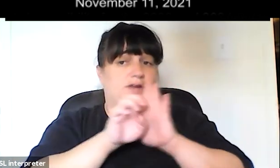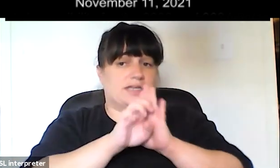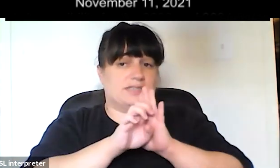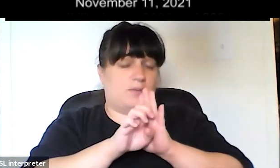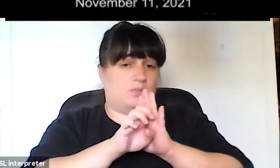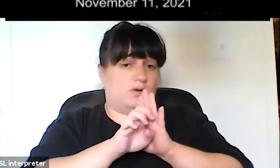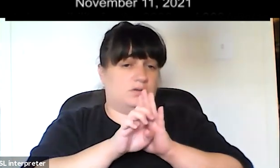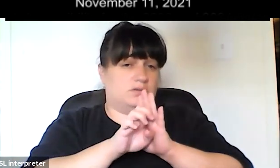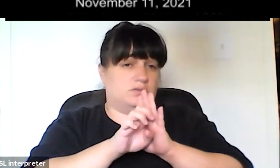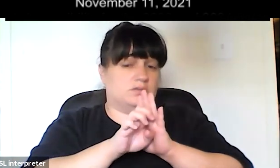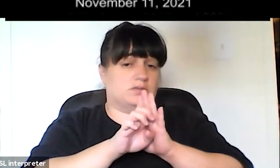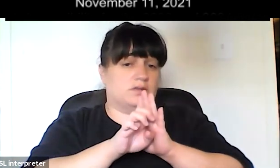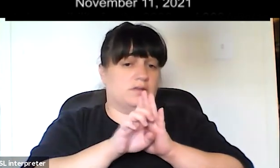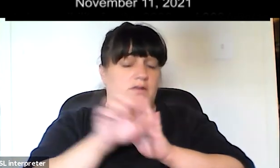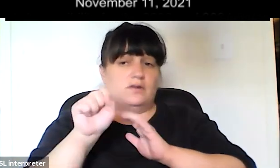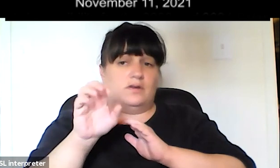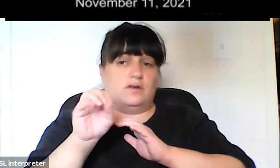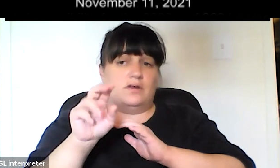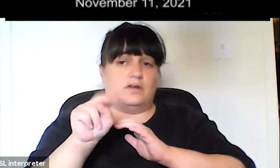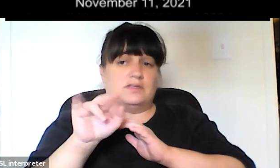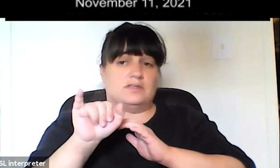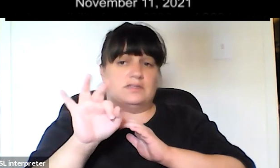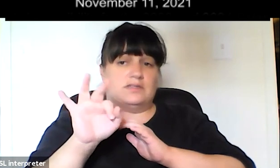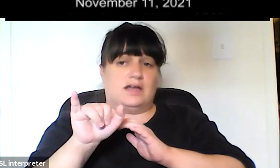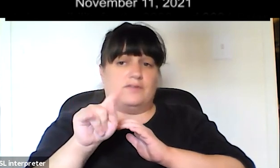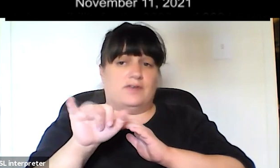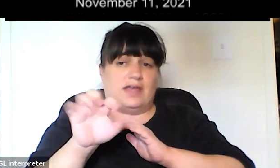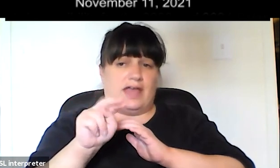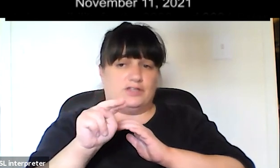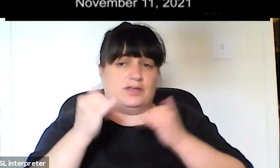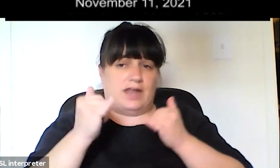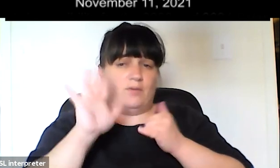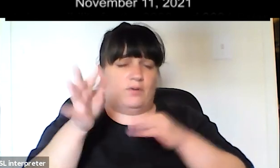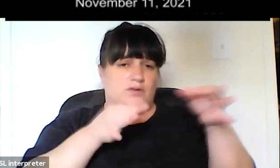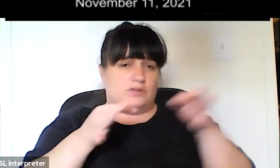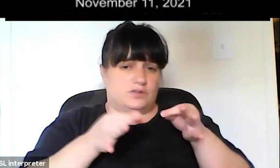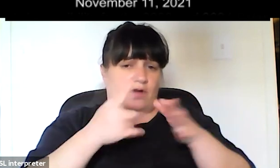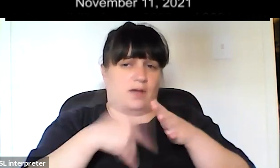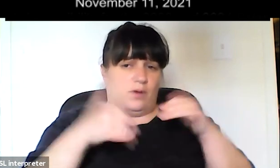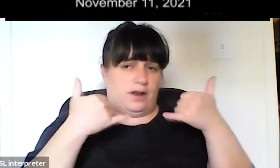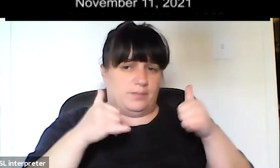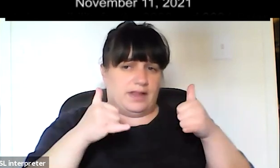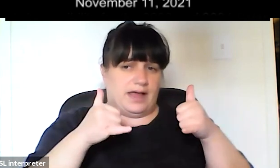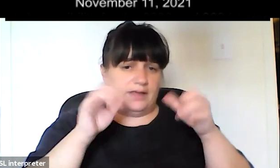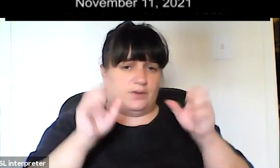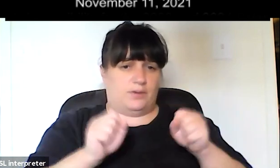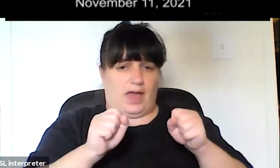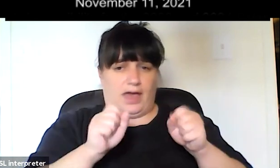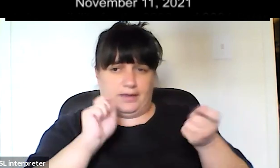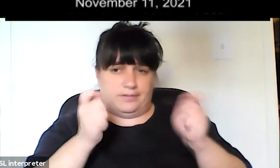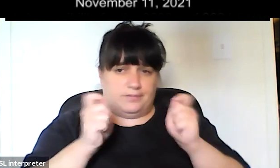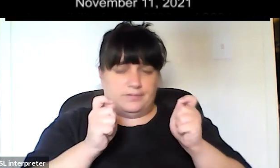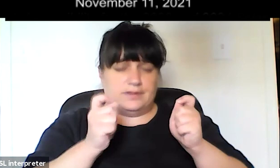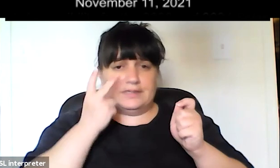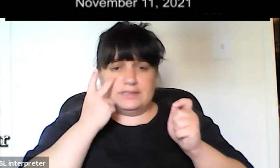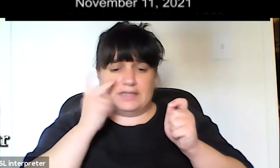of these sonifications for you now. And I just like to describe what I'll be playing so that you can sort of situate where I'm going to